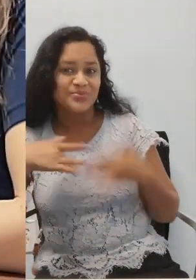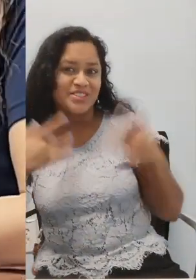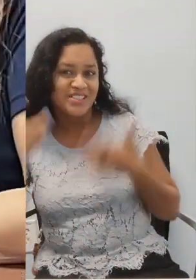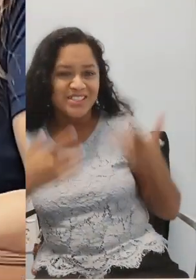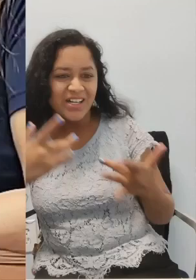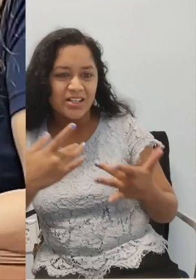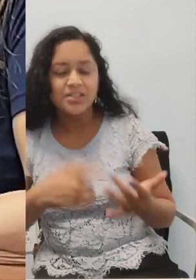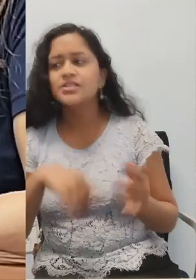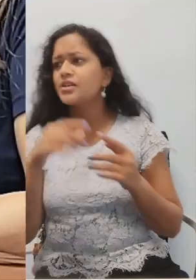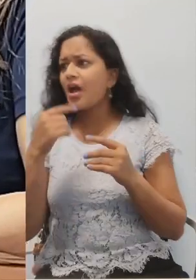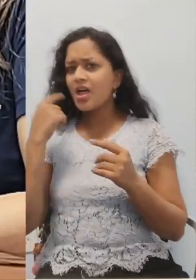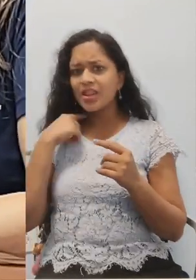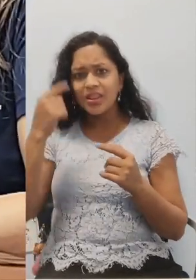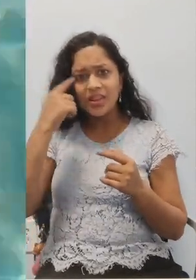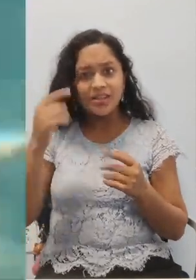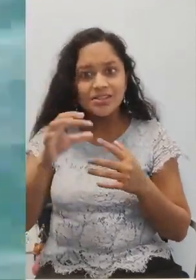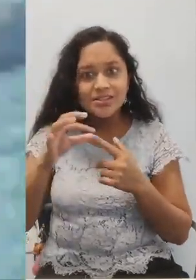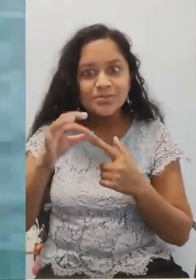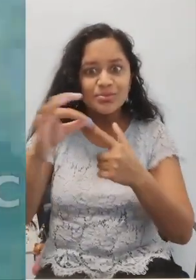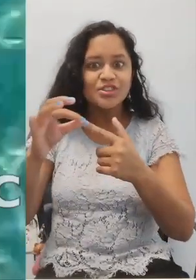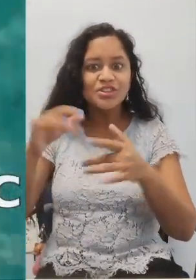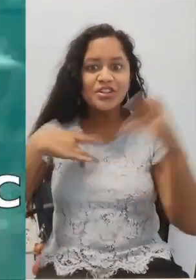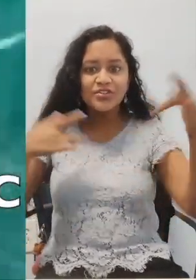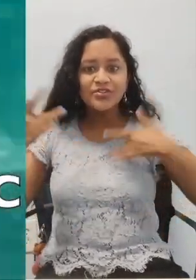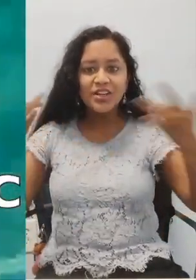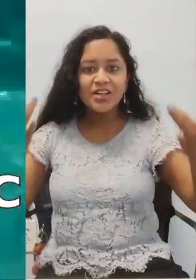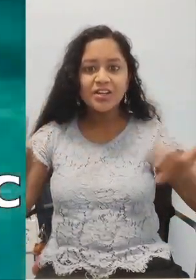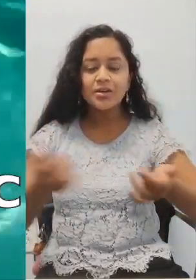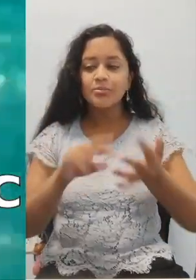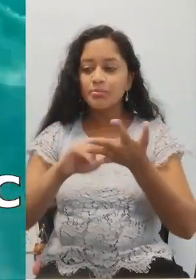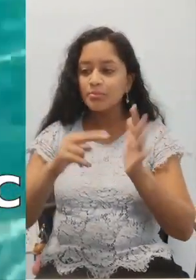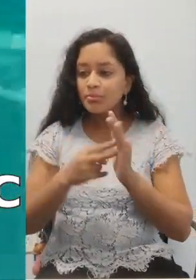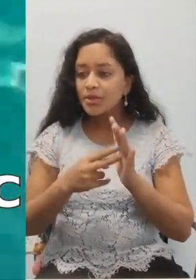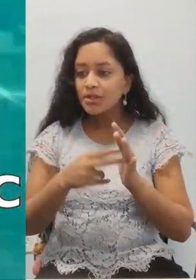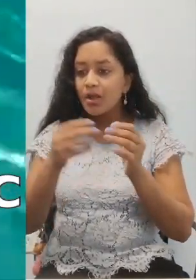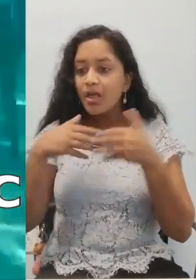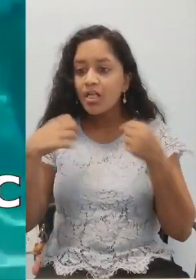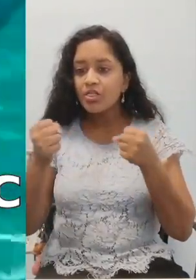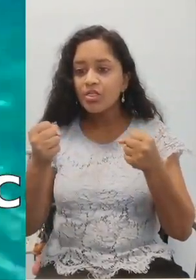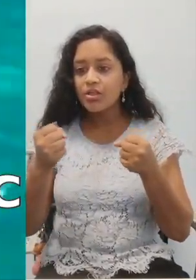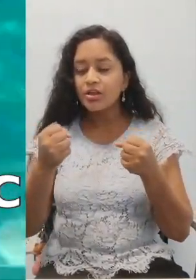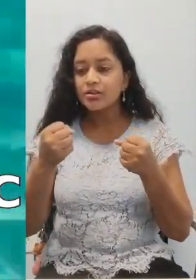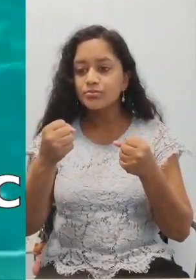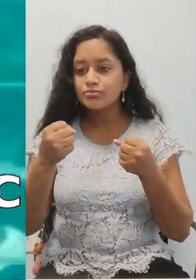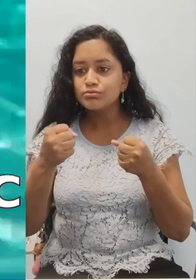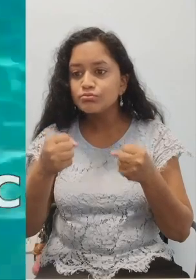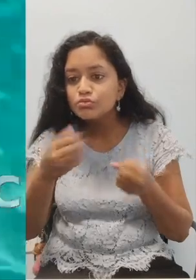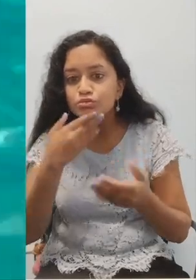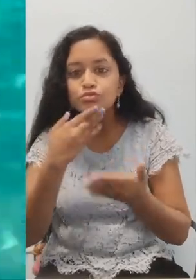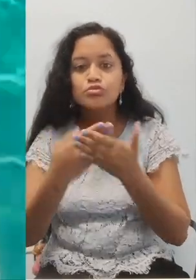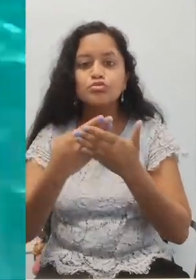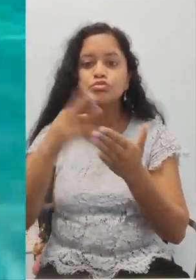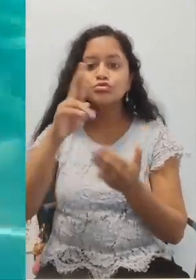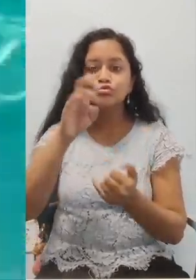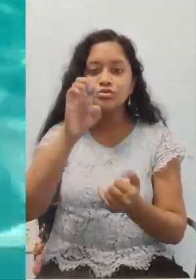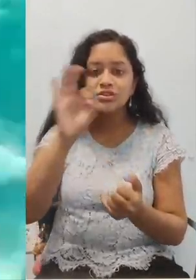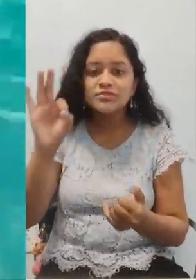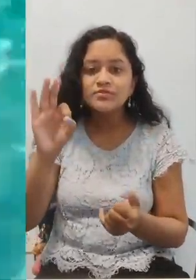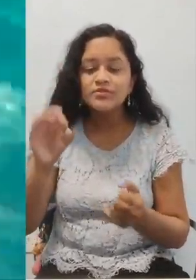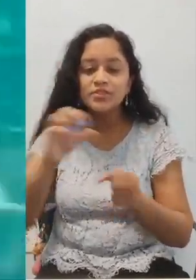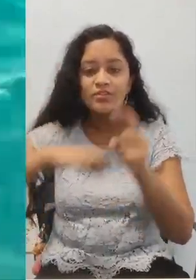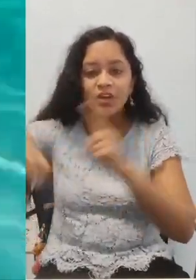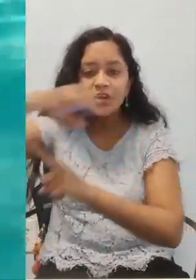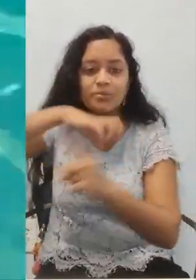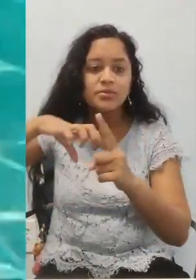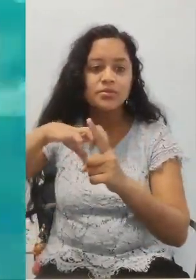It's a special event if you see a shark in Cayman, and it's a sign of a healthy and thriving marine coral reef environment.